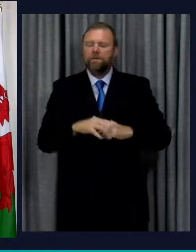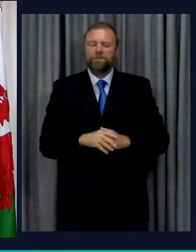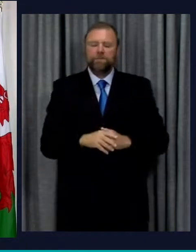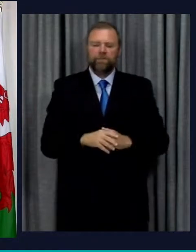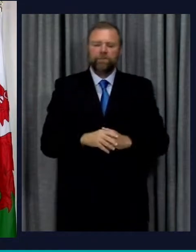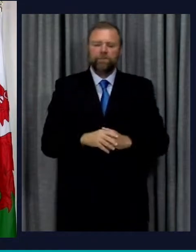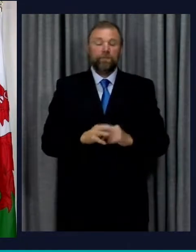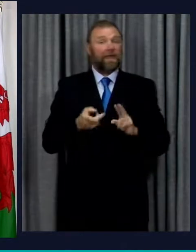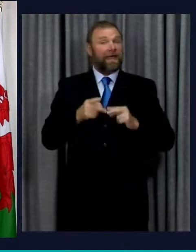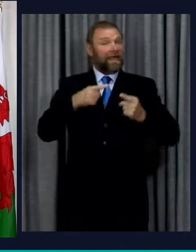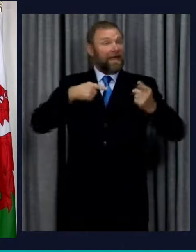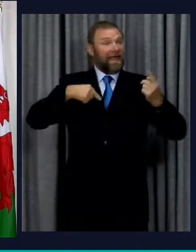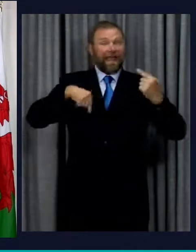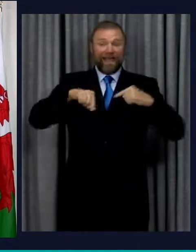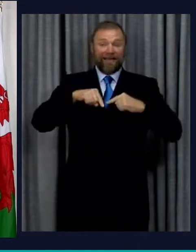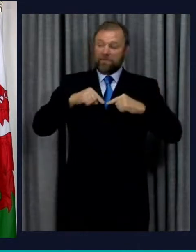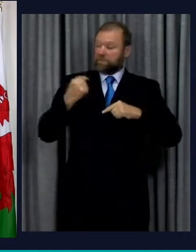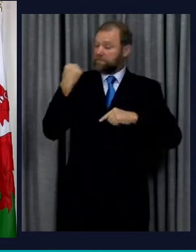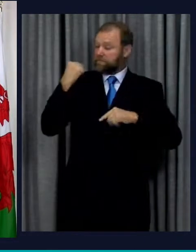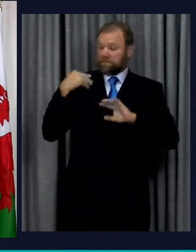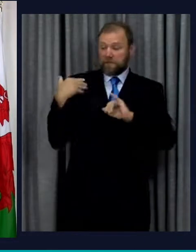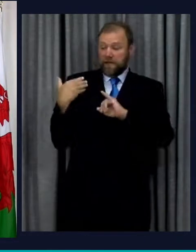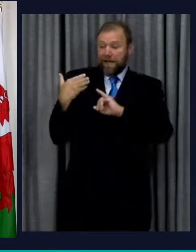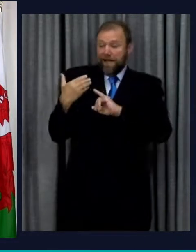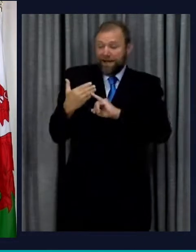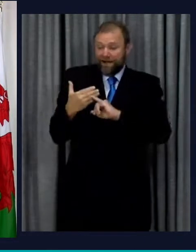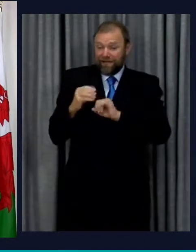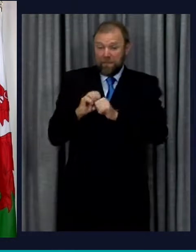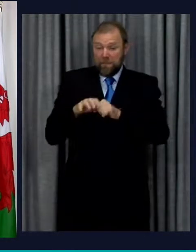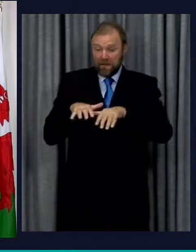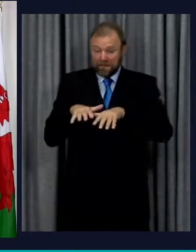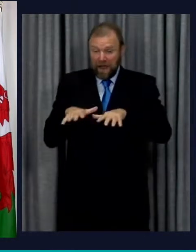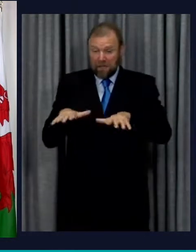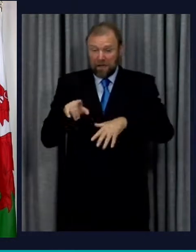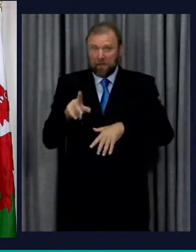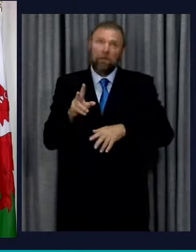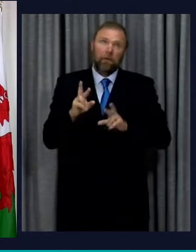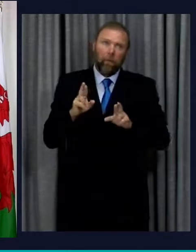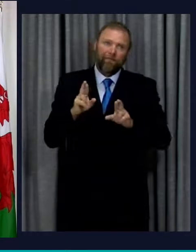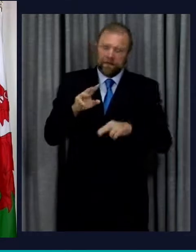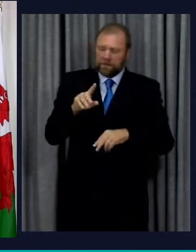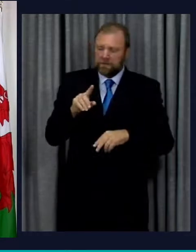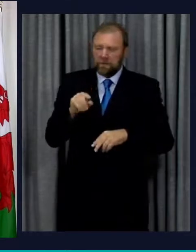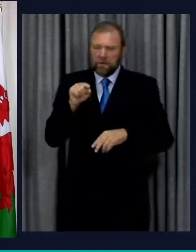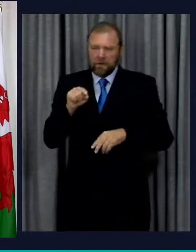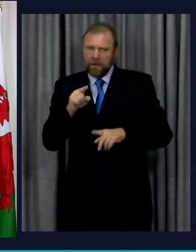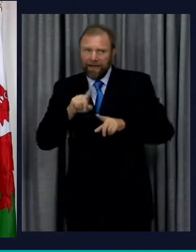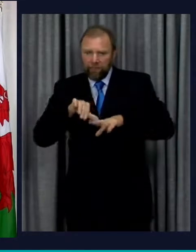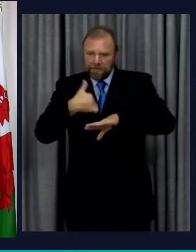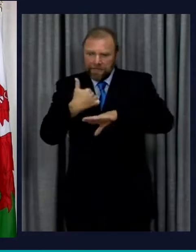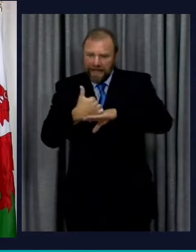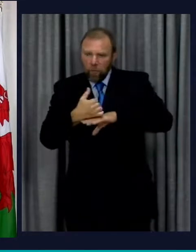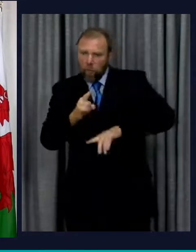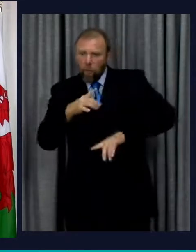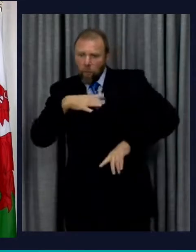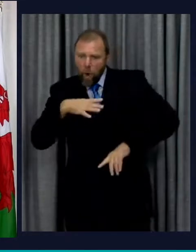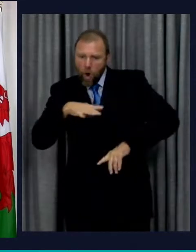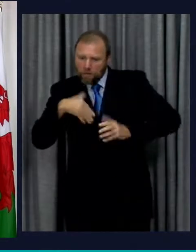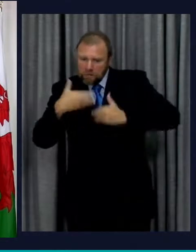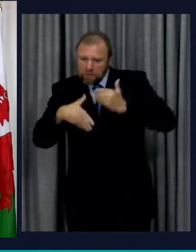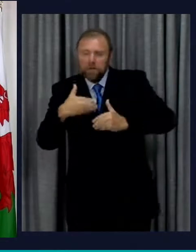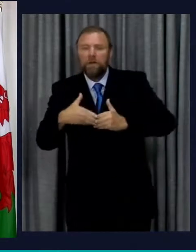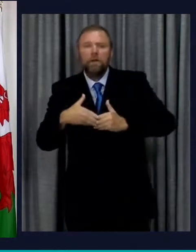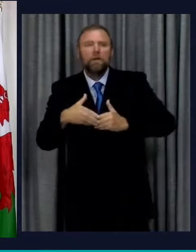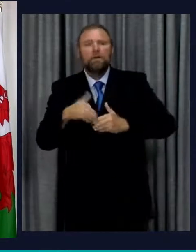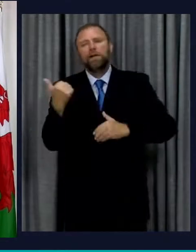at the tail end of the pandemic, hopefully, what we want to do about recovery and resilience for the Welsh economy, then the Welsh